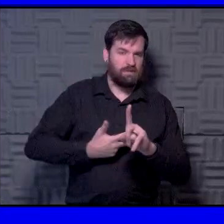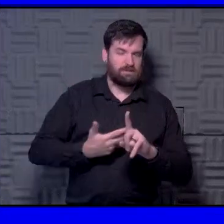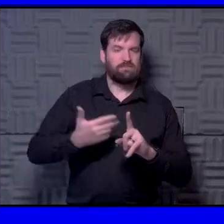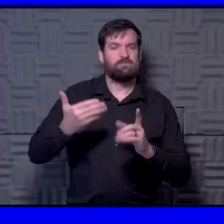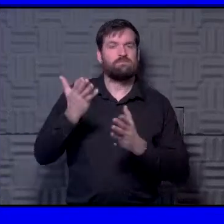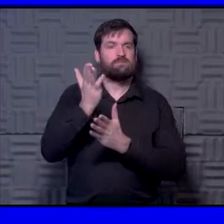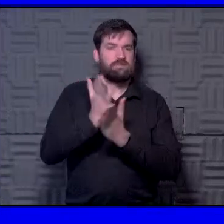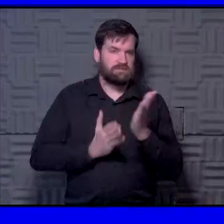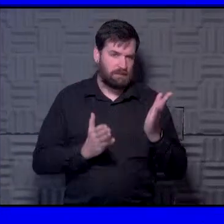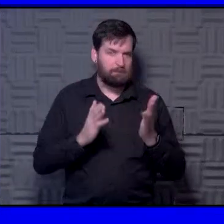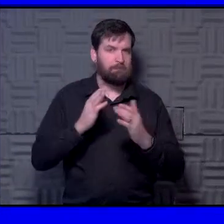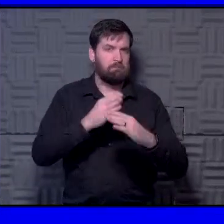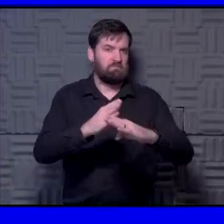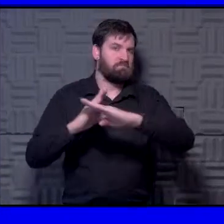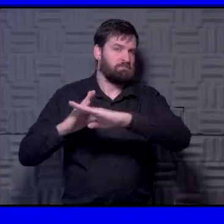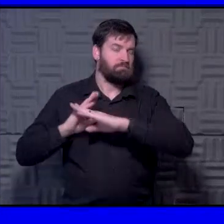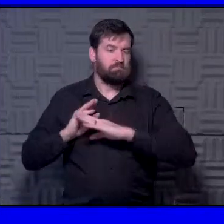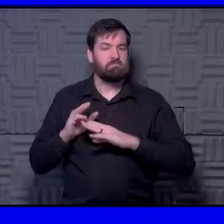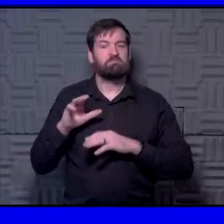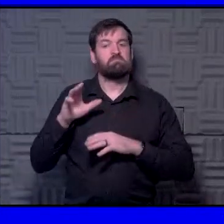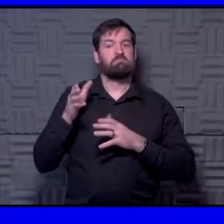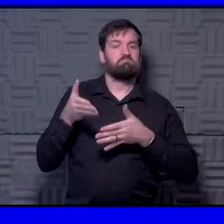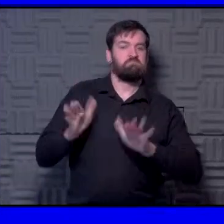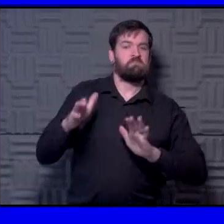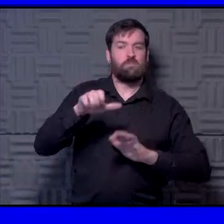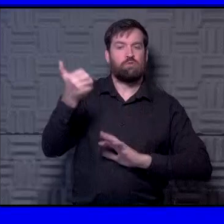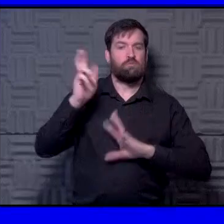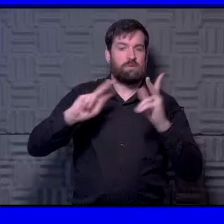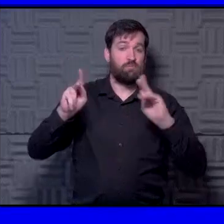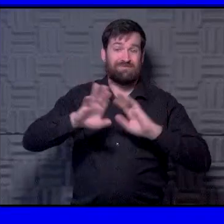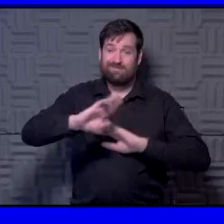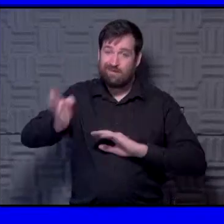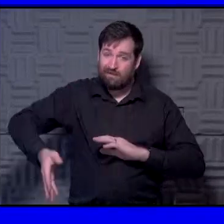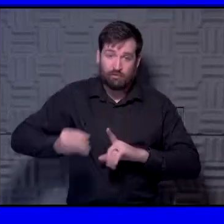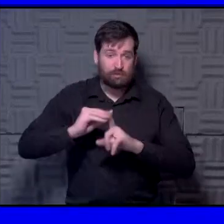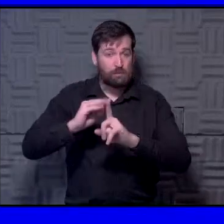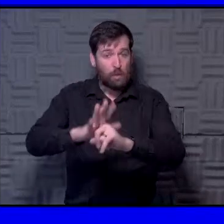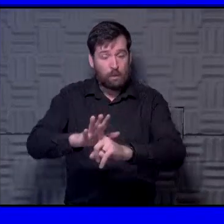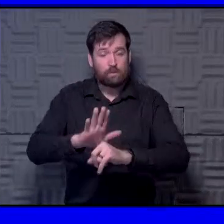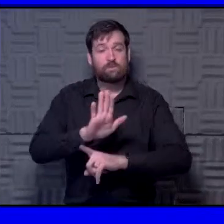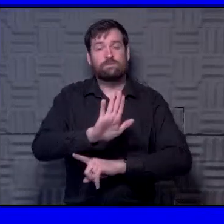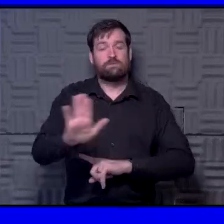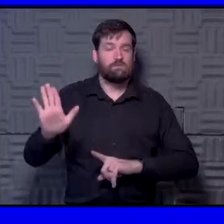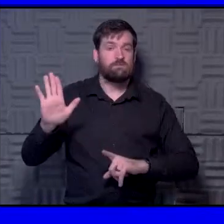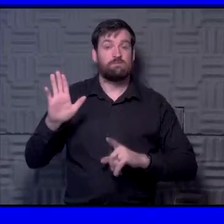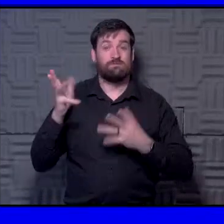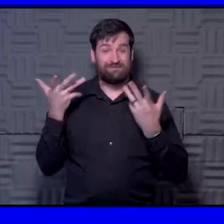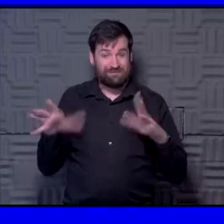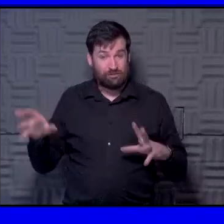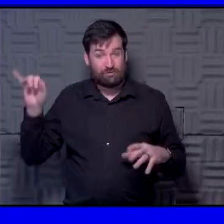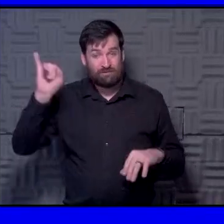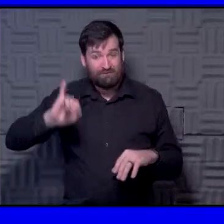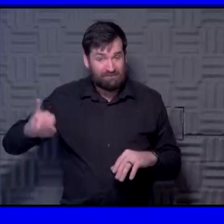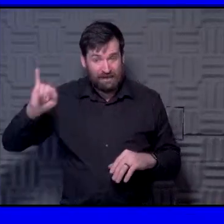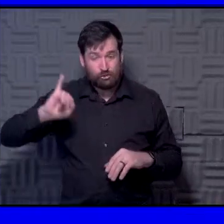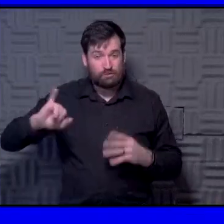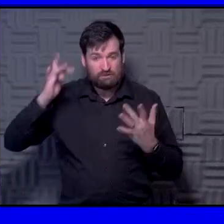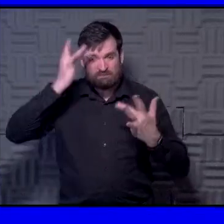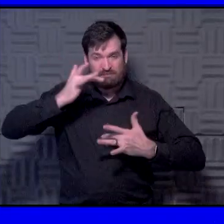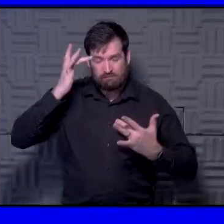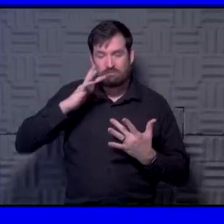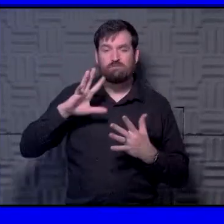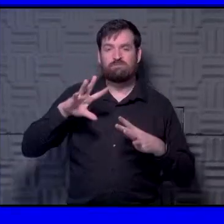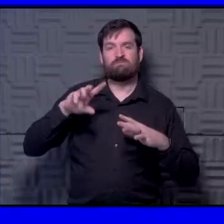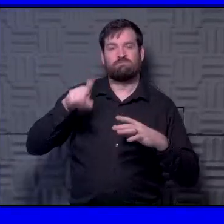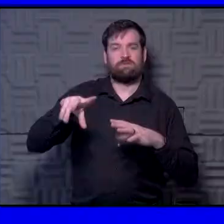some amount of immunity, and let those other people who have never had exposure to the virus or have been infected with the virus get that vaccine to